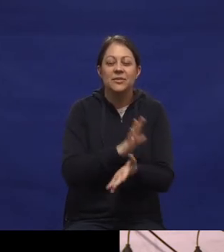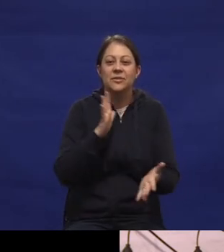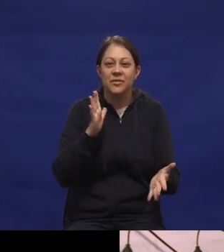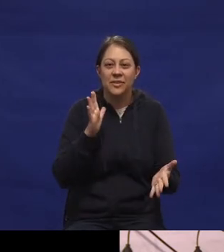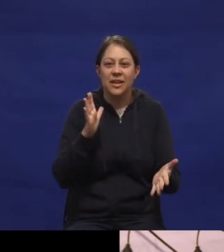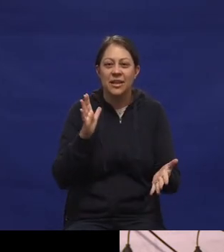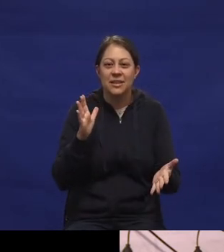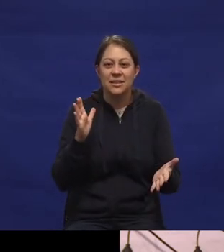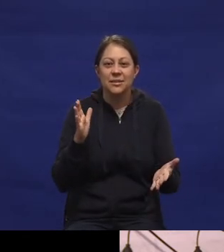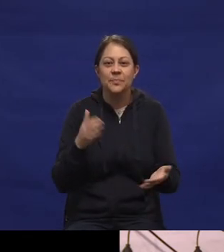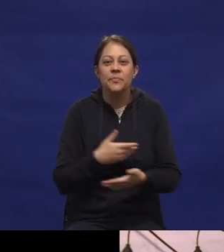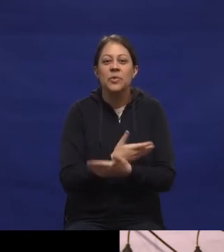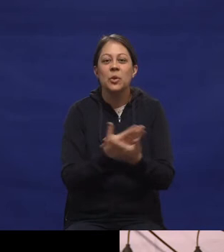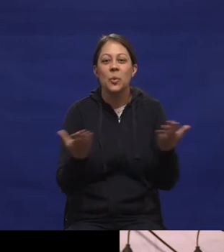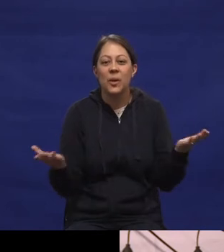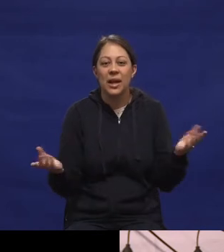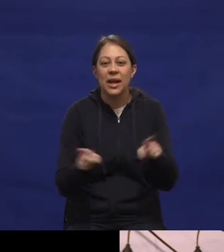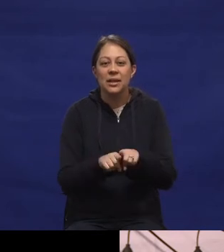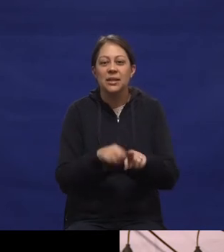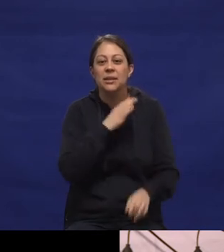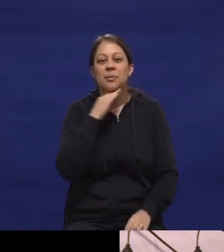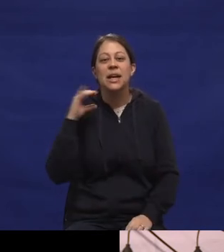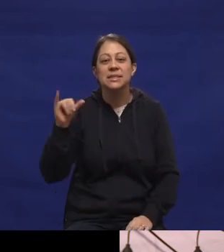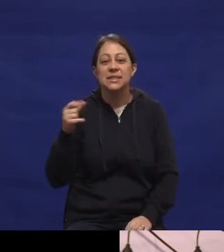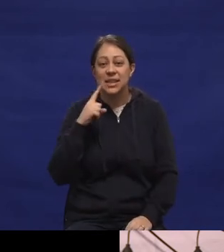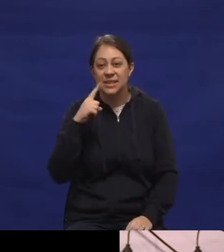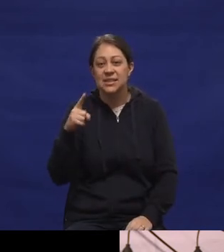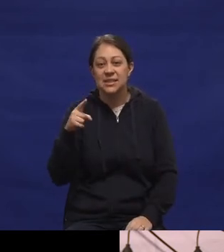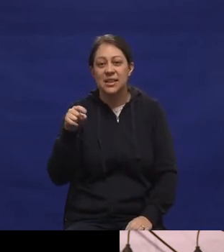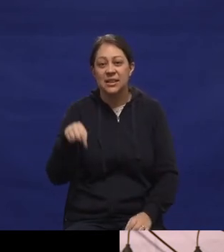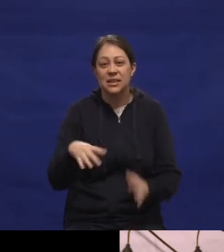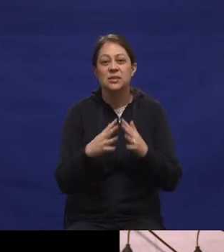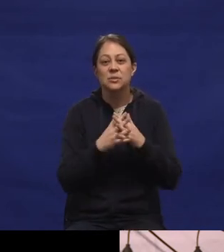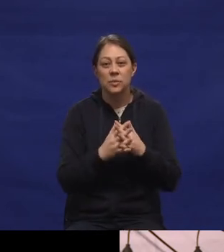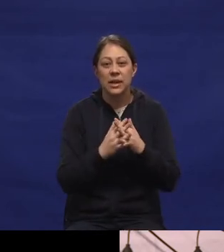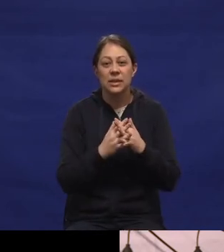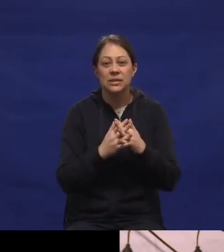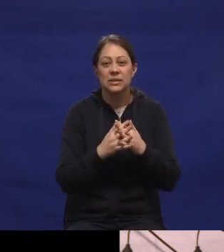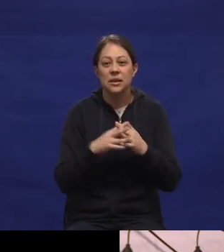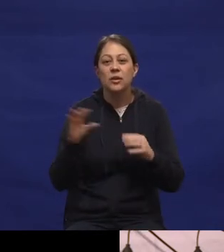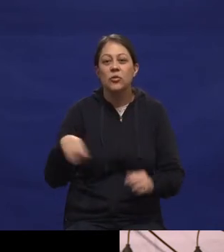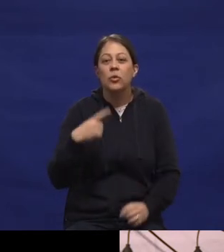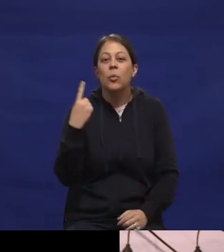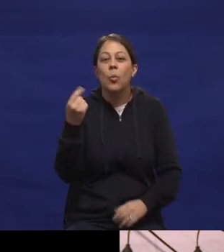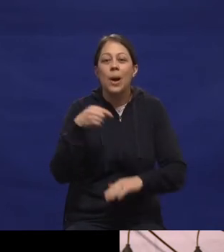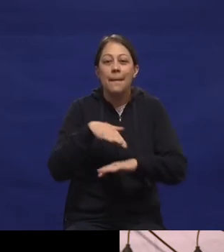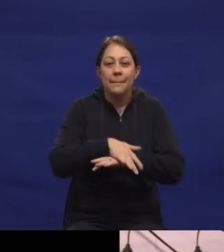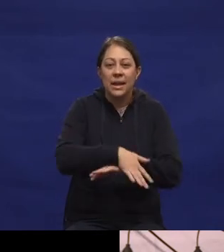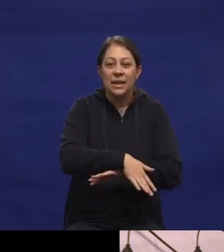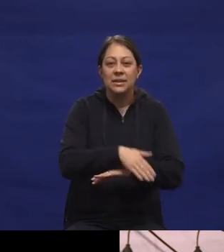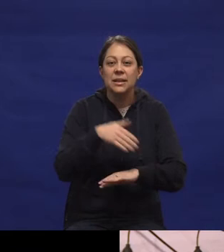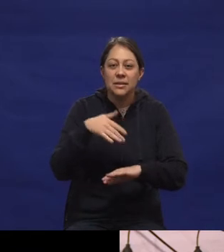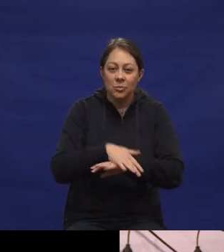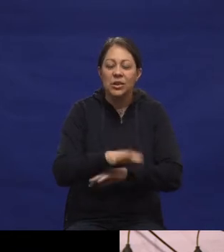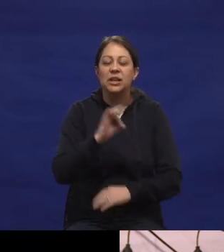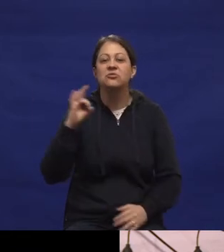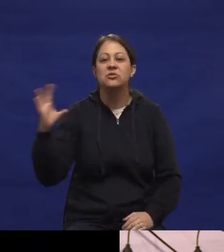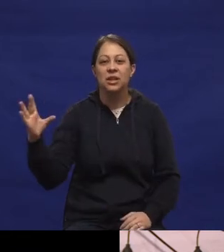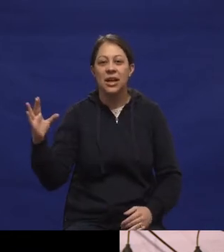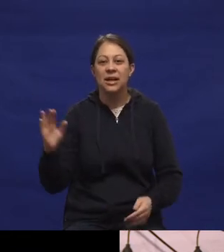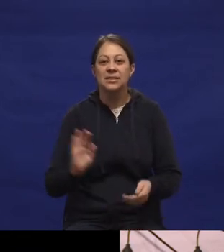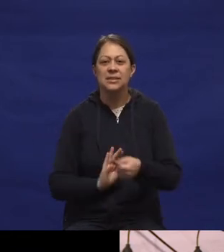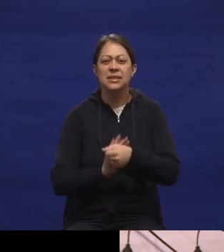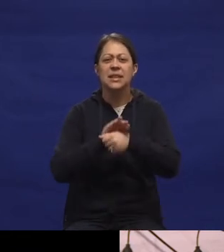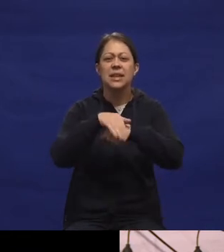are, as Pastor Jack said in his post earlier this week, we've come from one blood, that blood of Christ